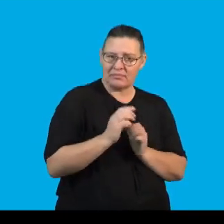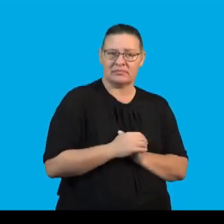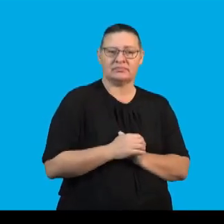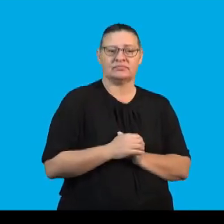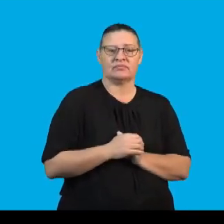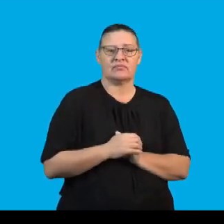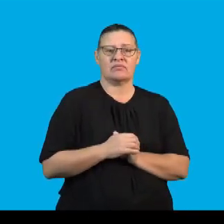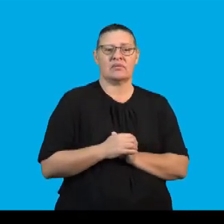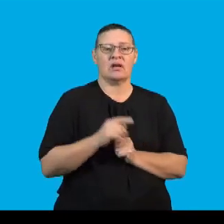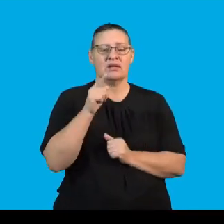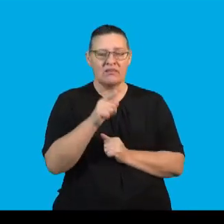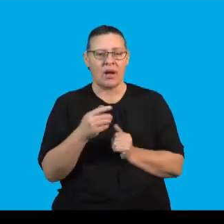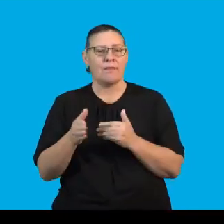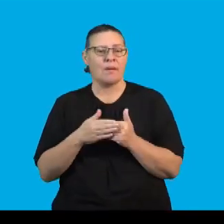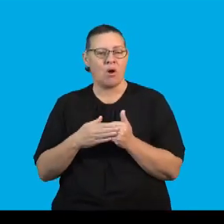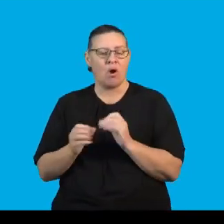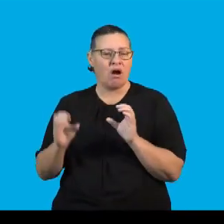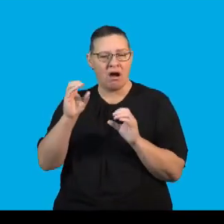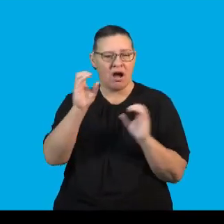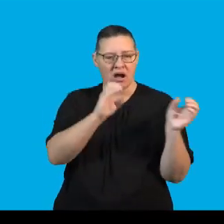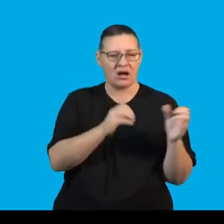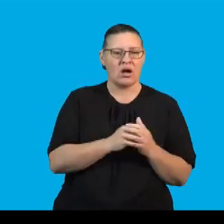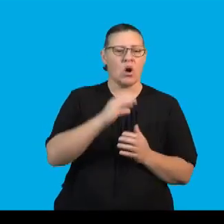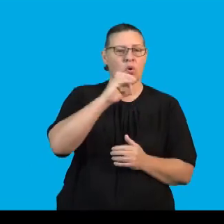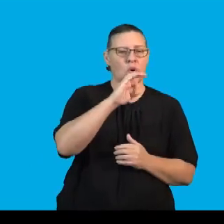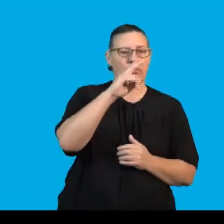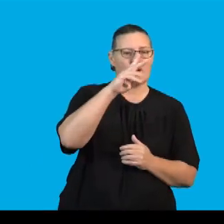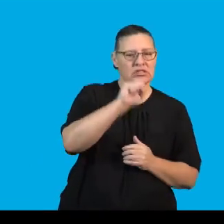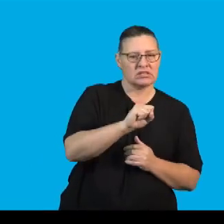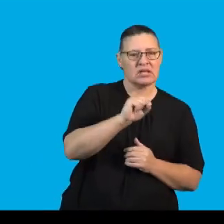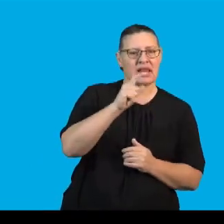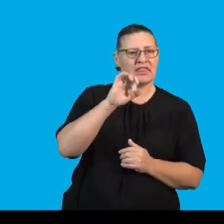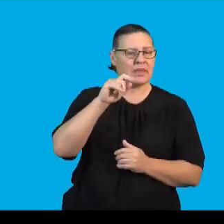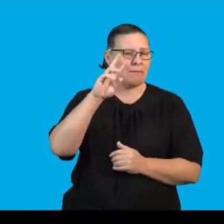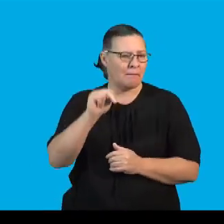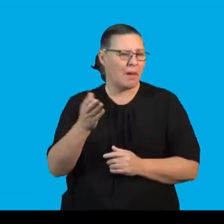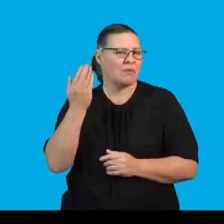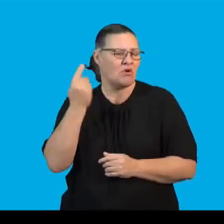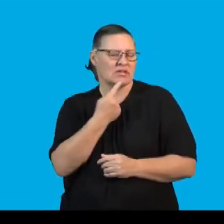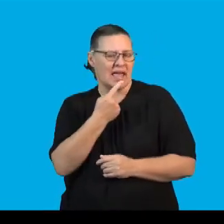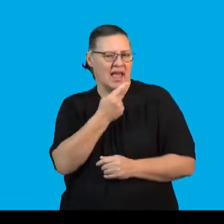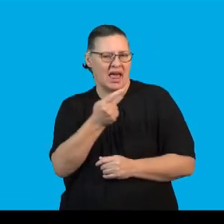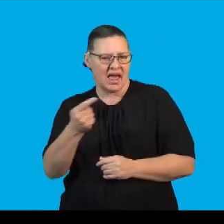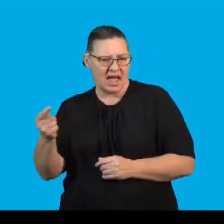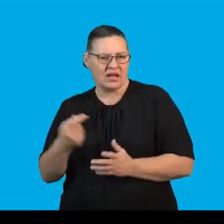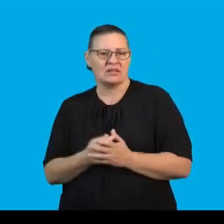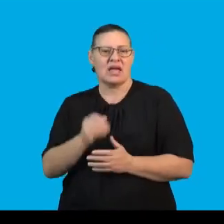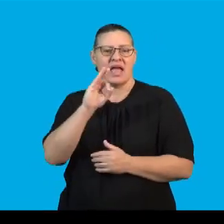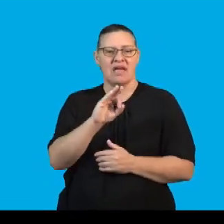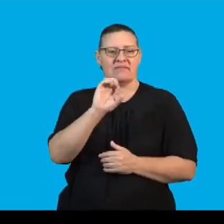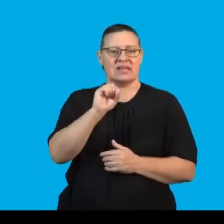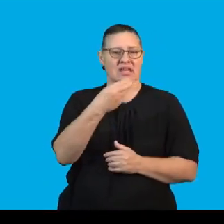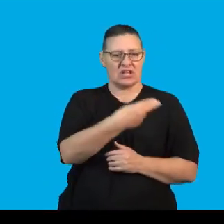Then we've got our Graafian follicle. I'll speak more of that. We've got corpus luteum that I mentioned earlier on. So you will